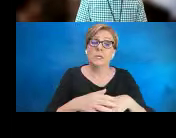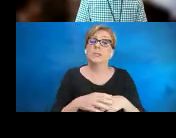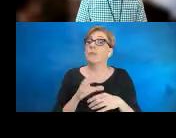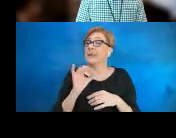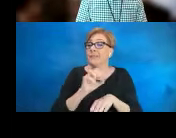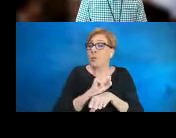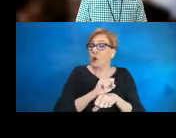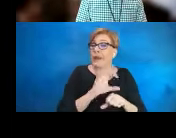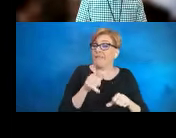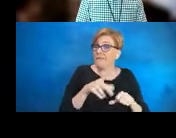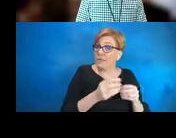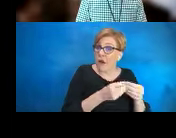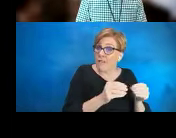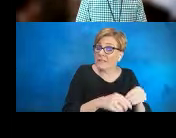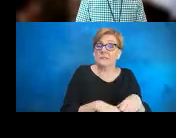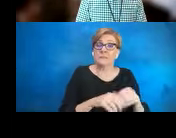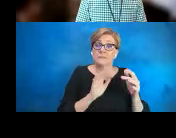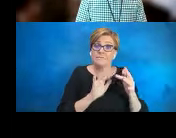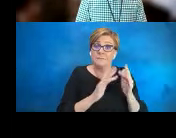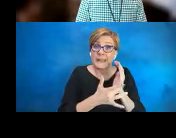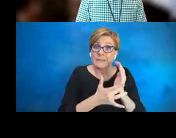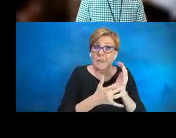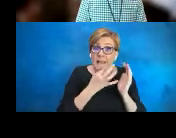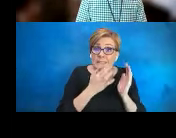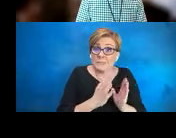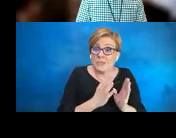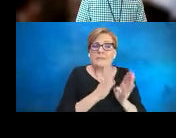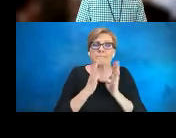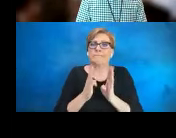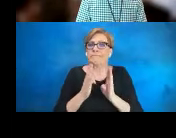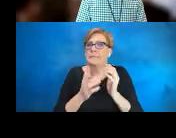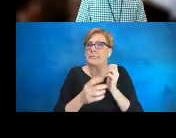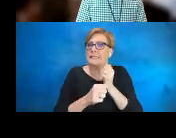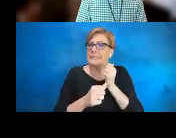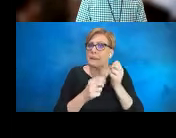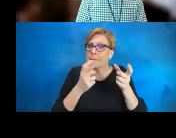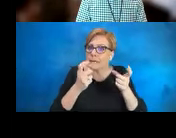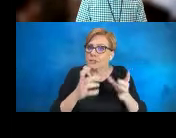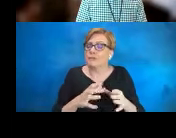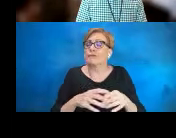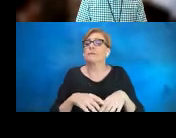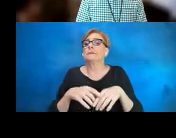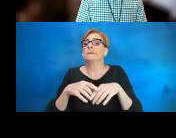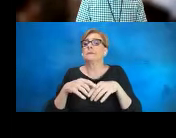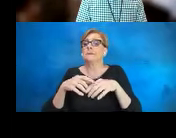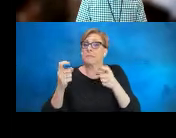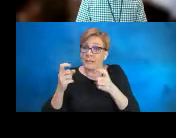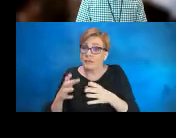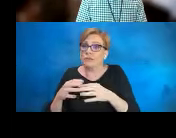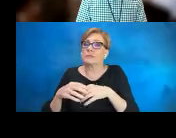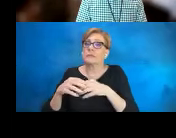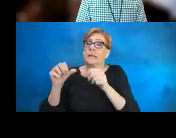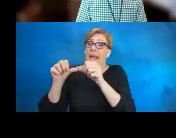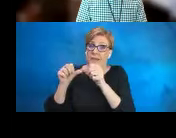out to technical experts, then going to the district managers, assistant district managers, area director, if you could ever get that high. If nothing is